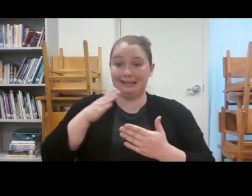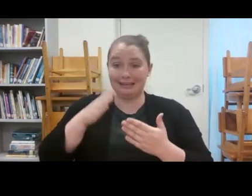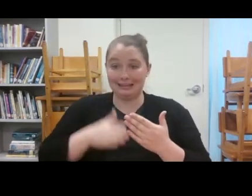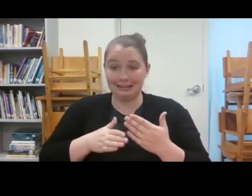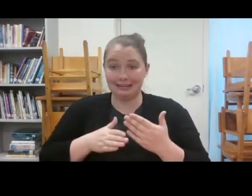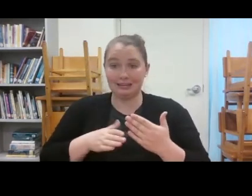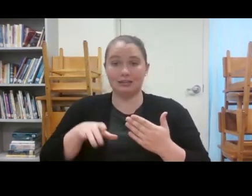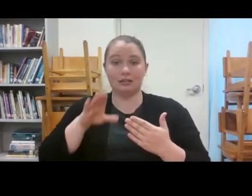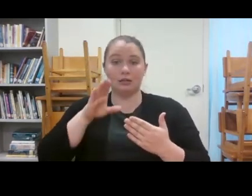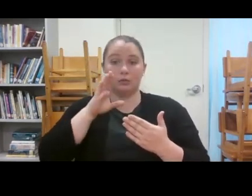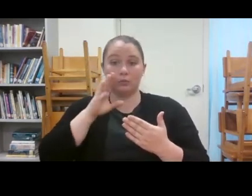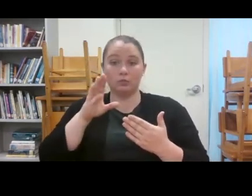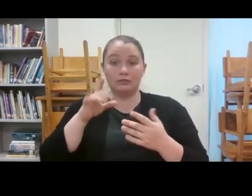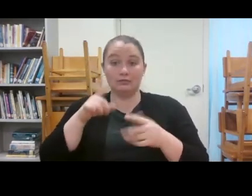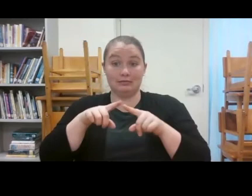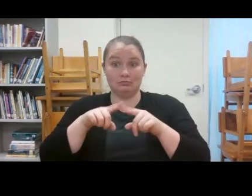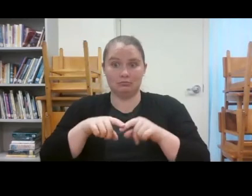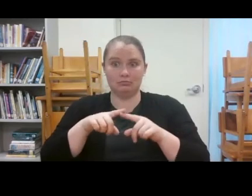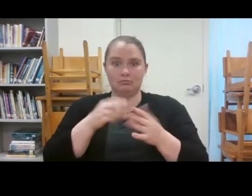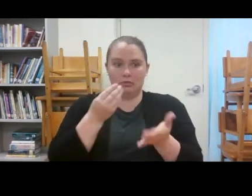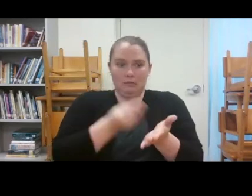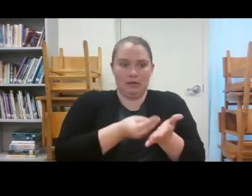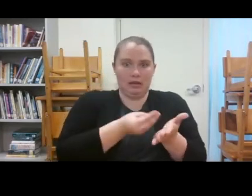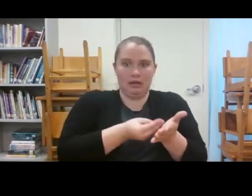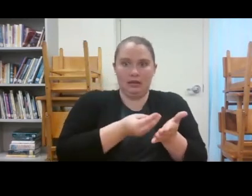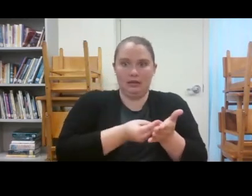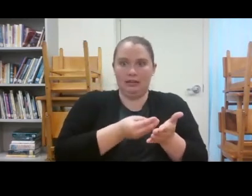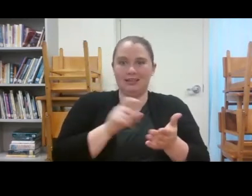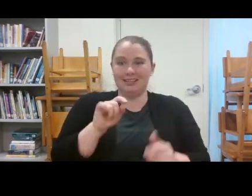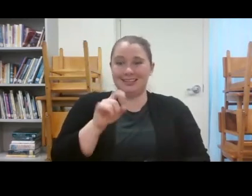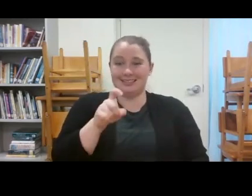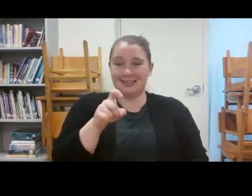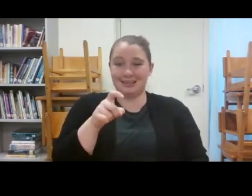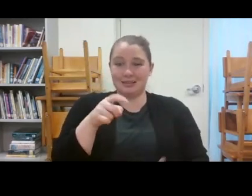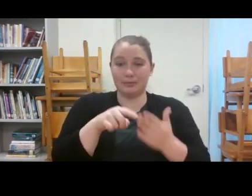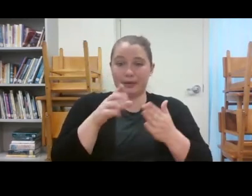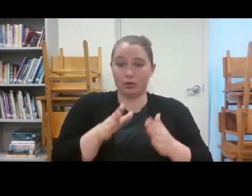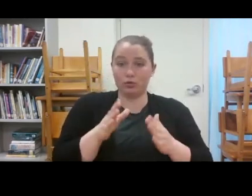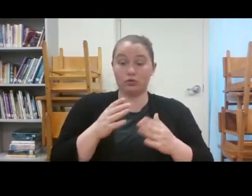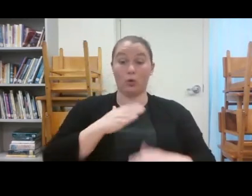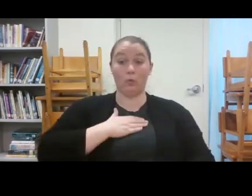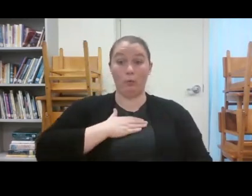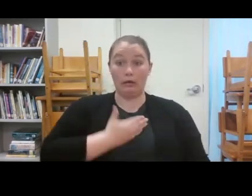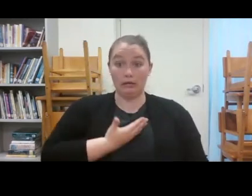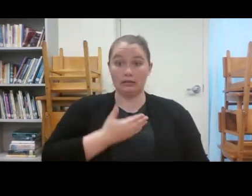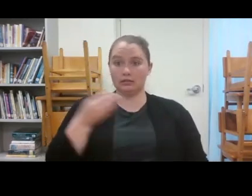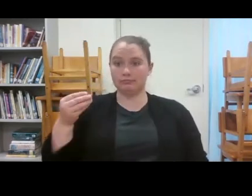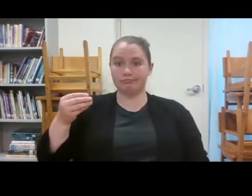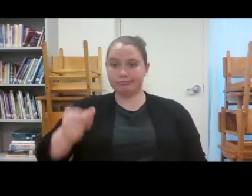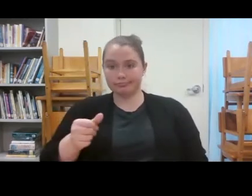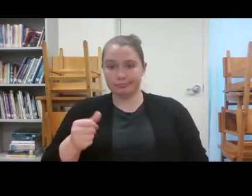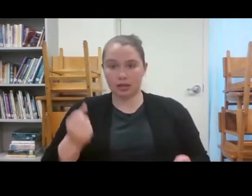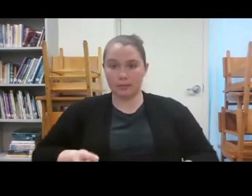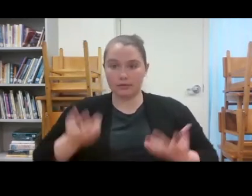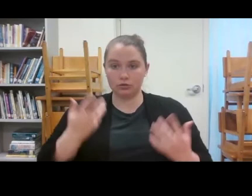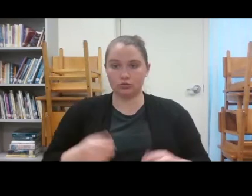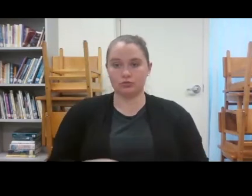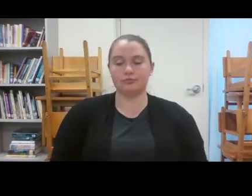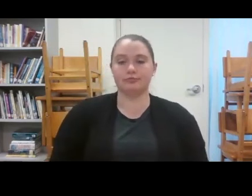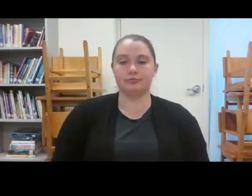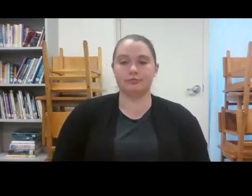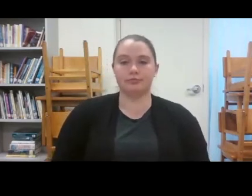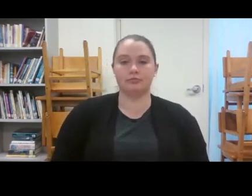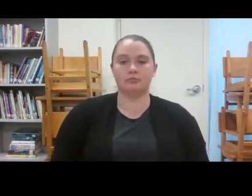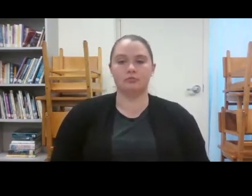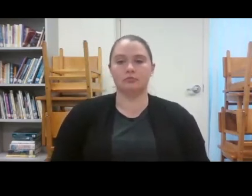and what do we think our taxpayers are willing to support in the first bond program. Susan,